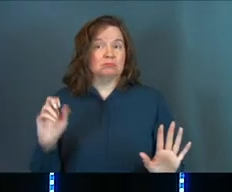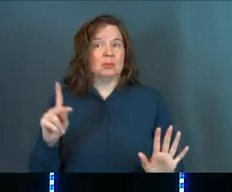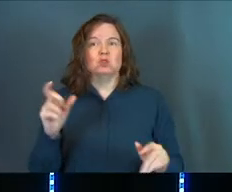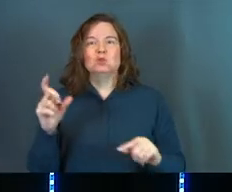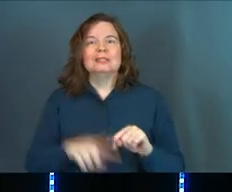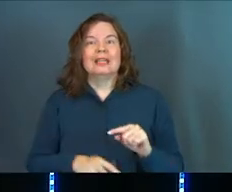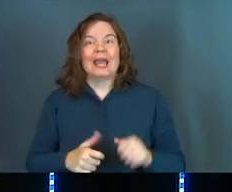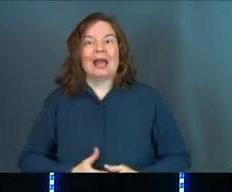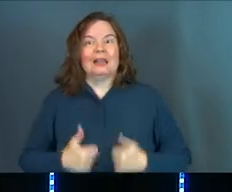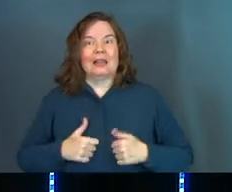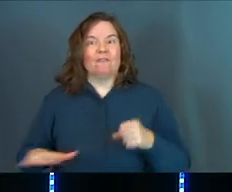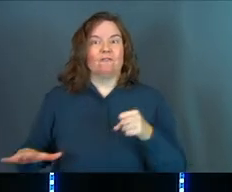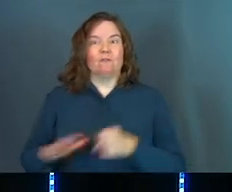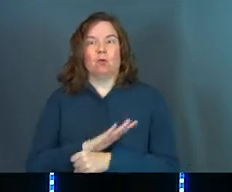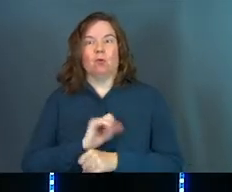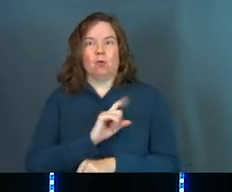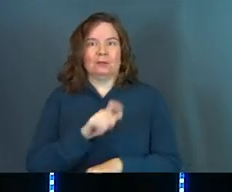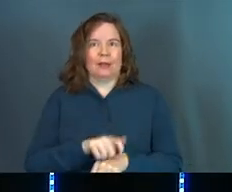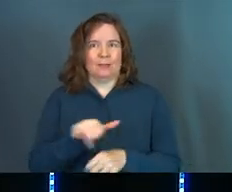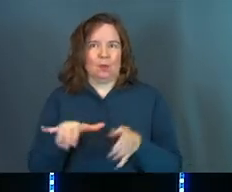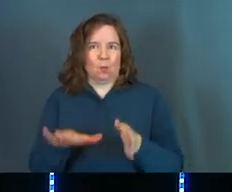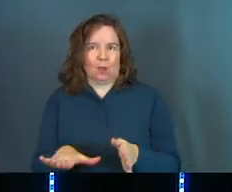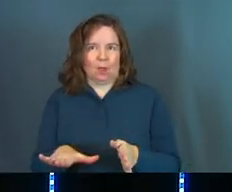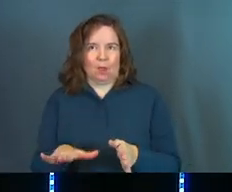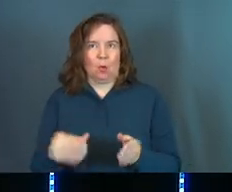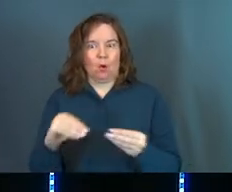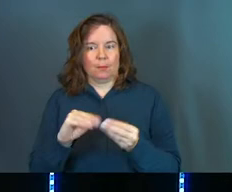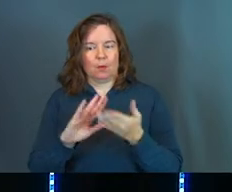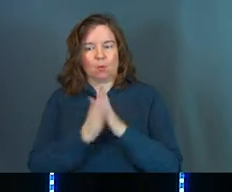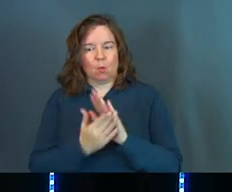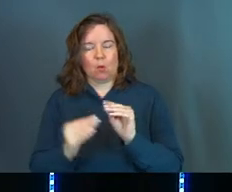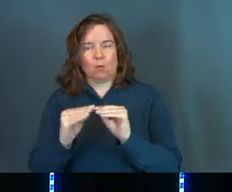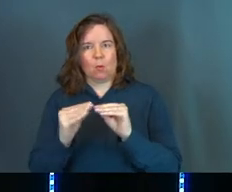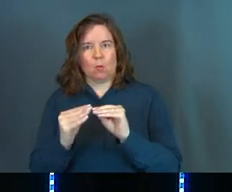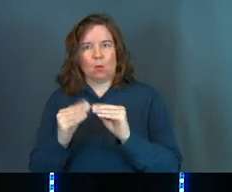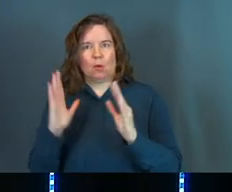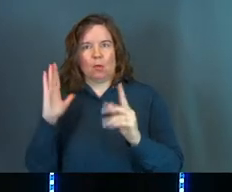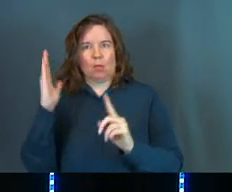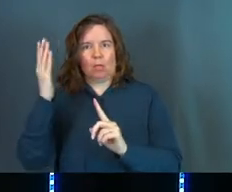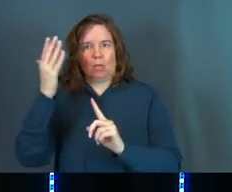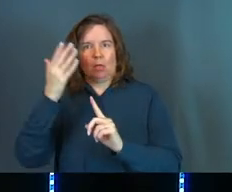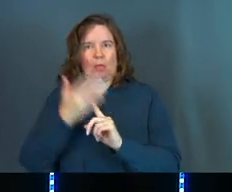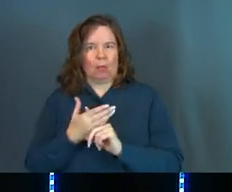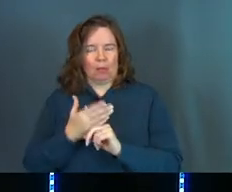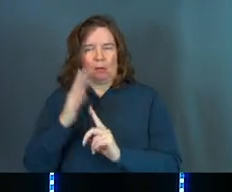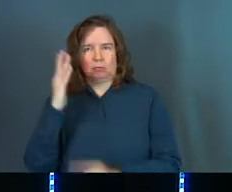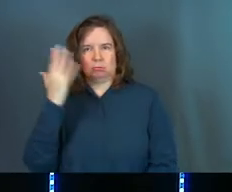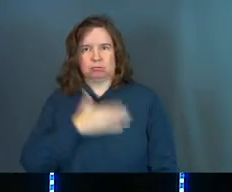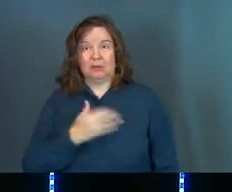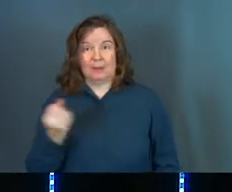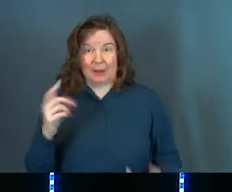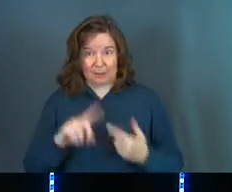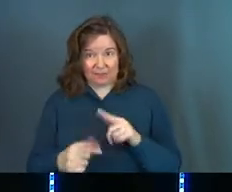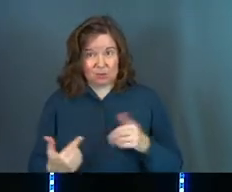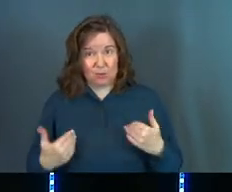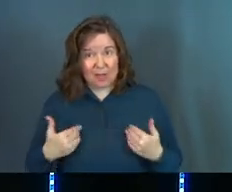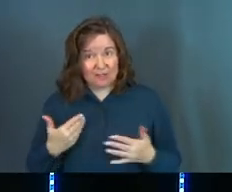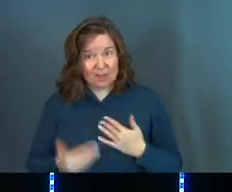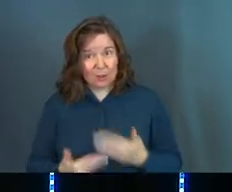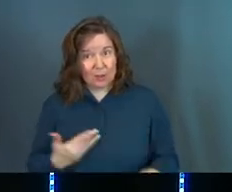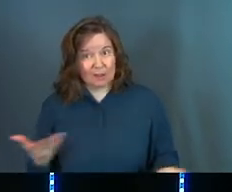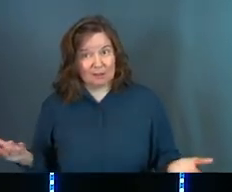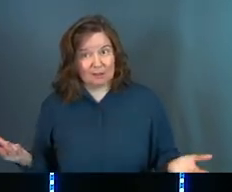You just can't live like that all the time, or you become more and more invisible in this life. I mean, how many friends do you have